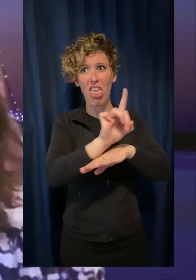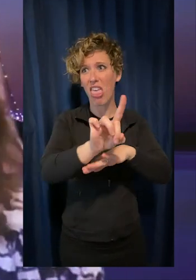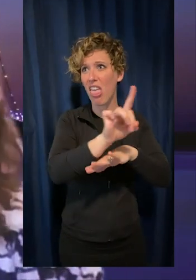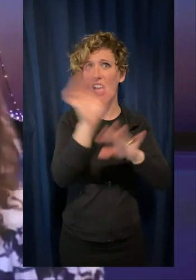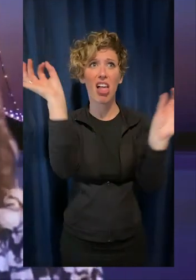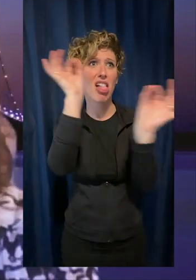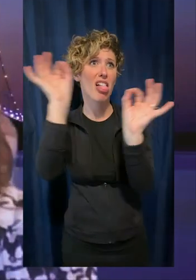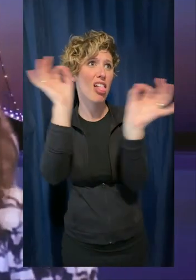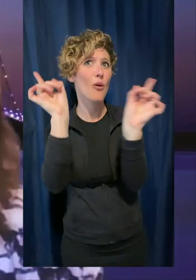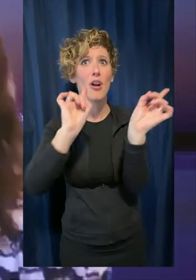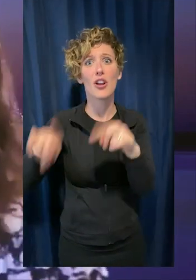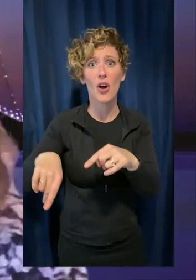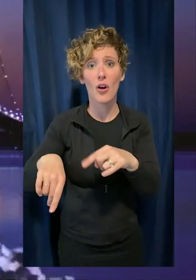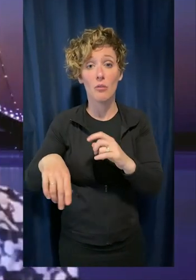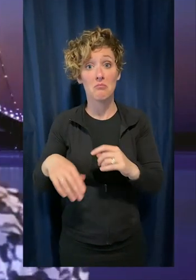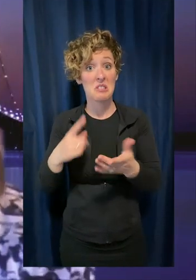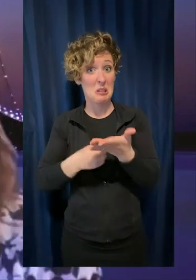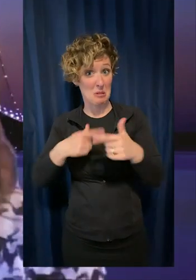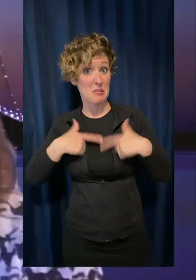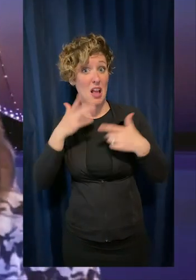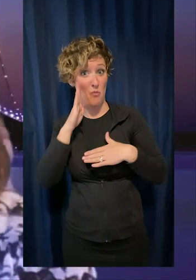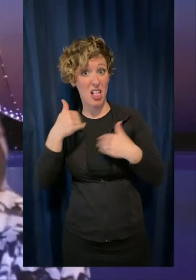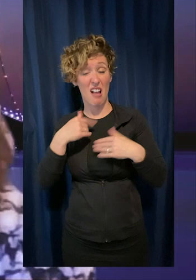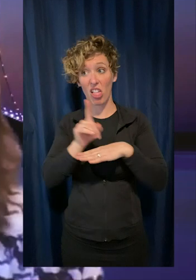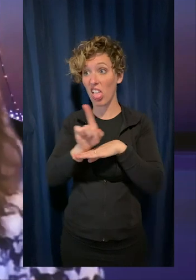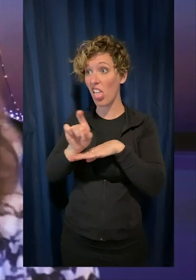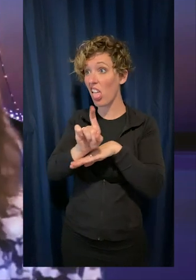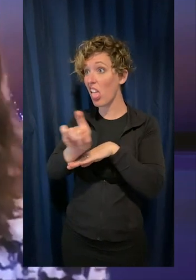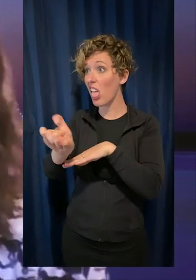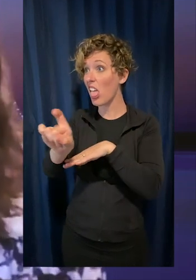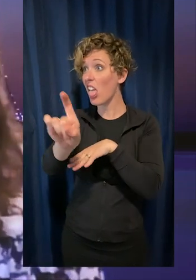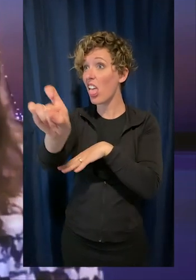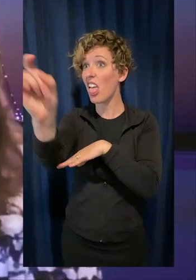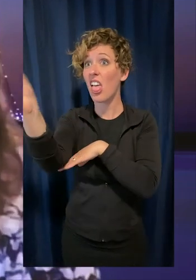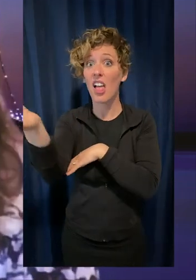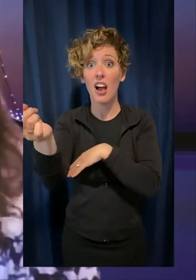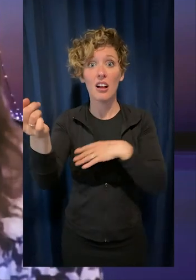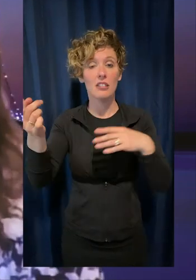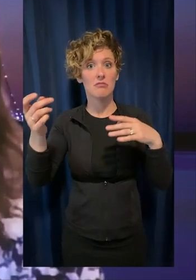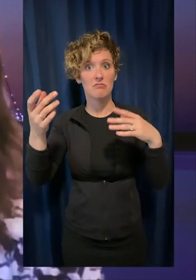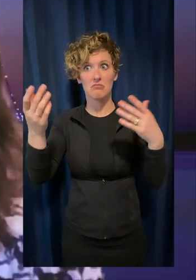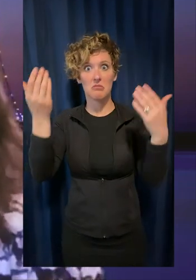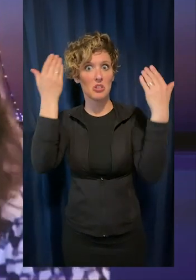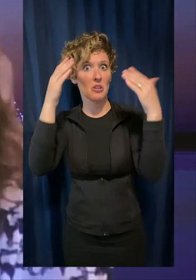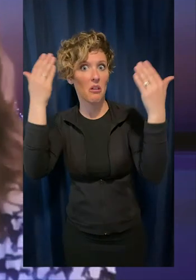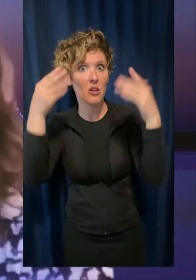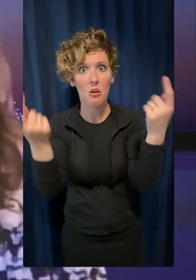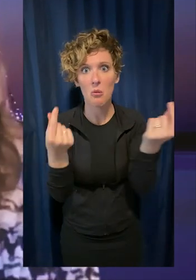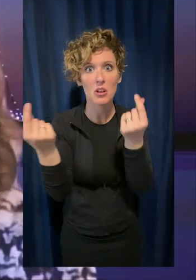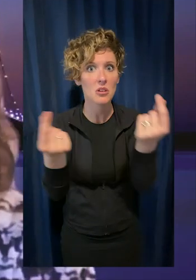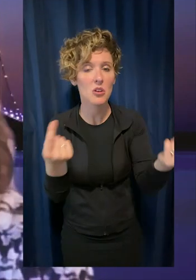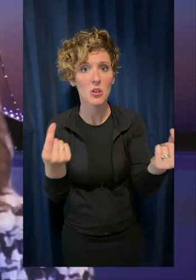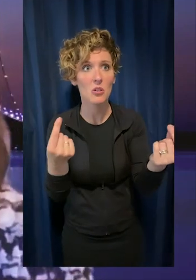on for miles across weirdish wild space, headed, I fear, toward a most useless place, the waiting place. For people